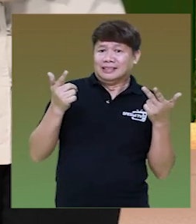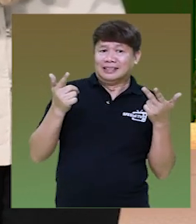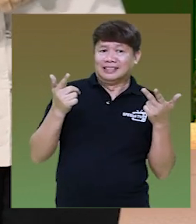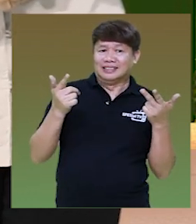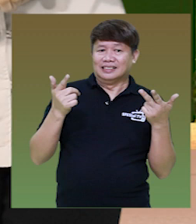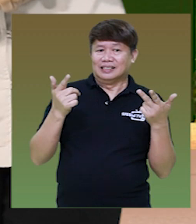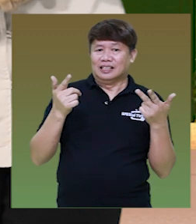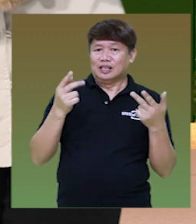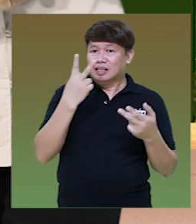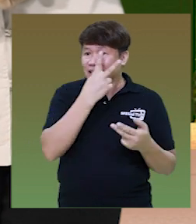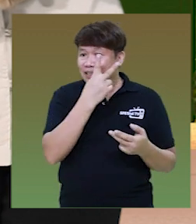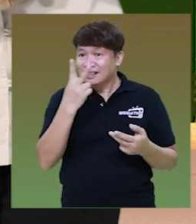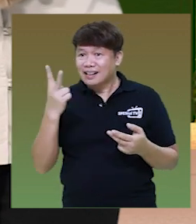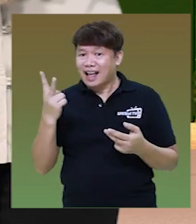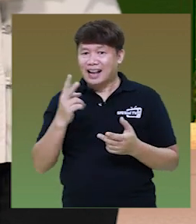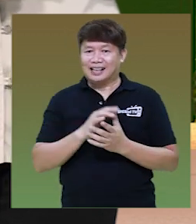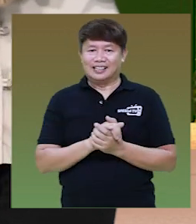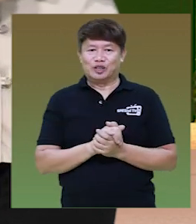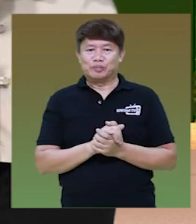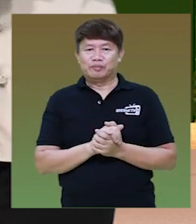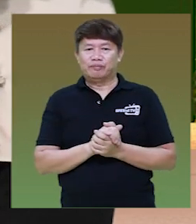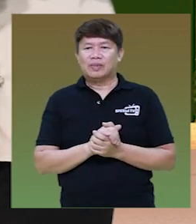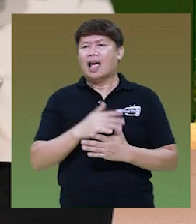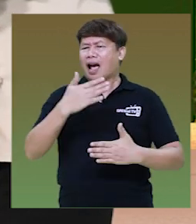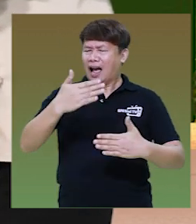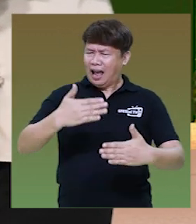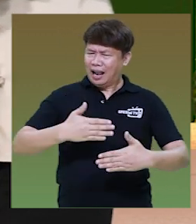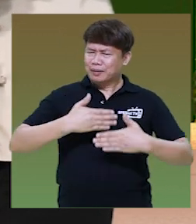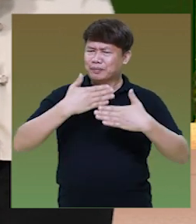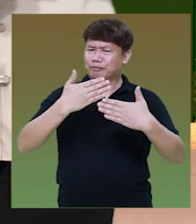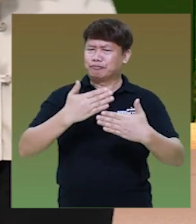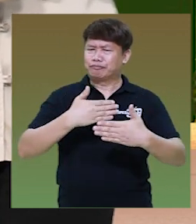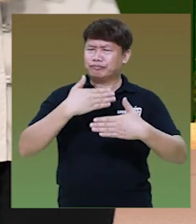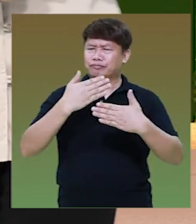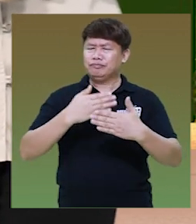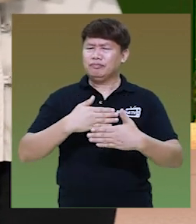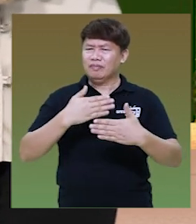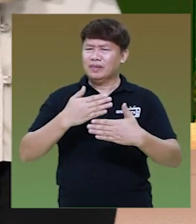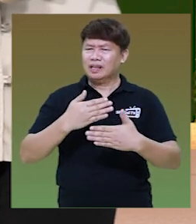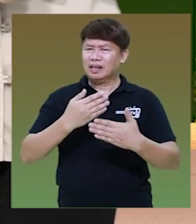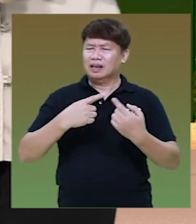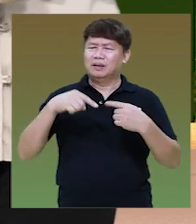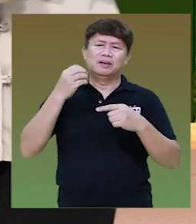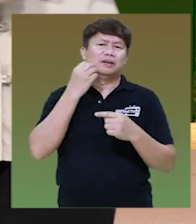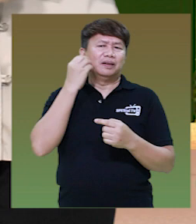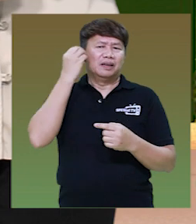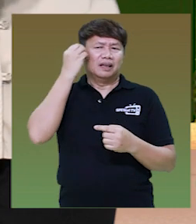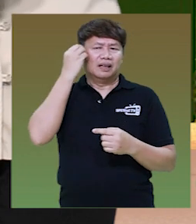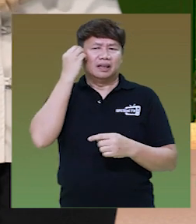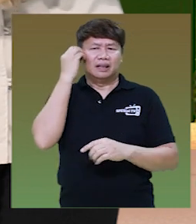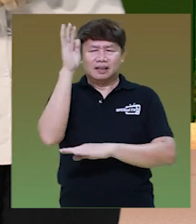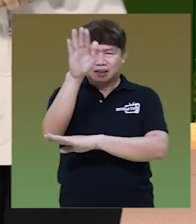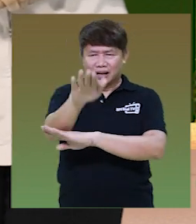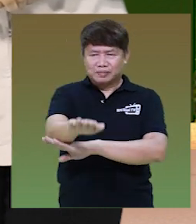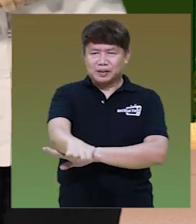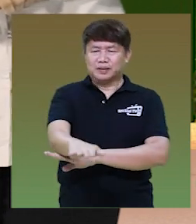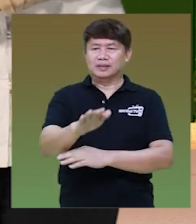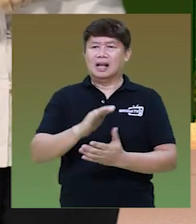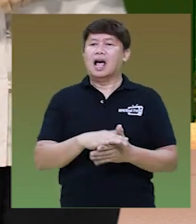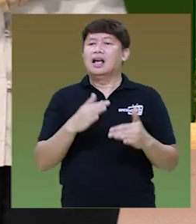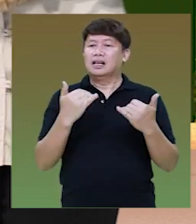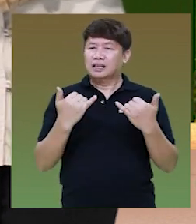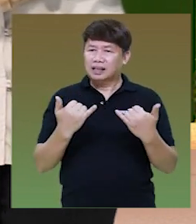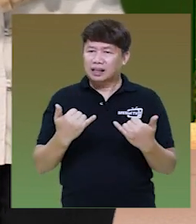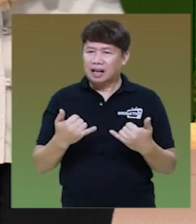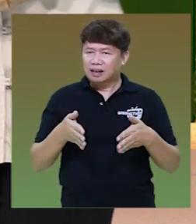what they saw. They happily went home in the afternoon. Now,